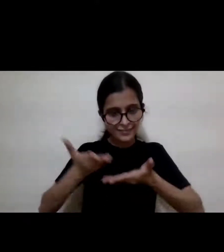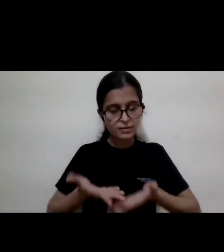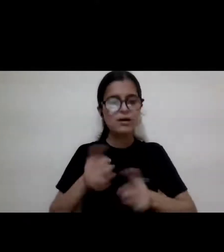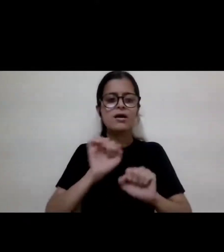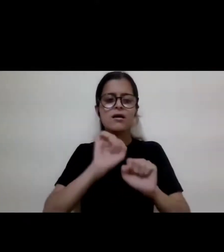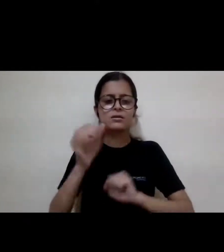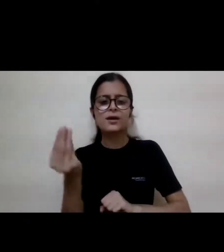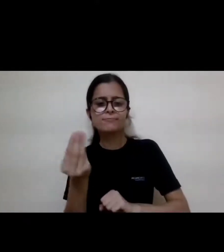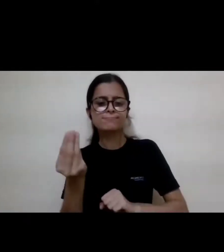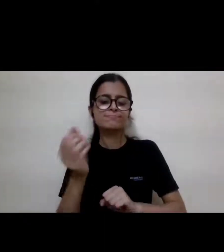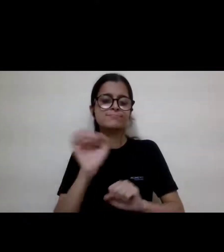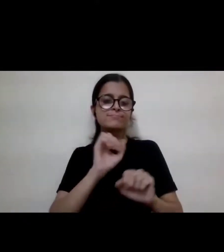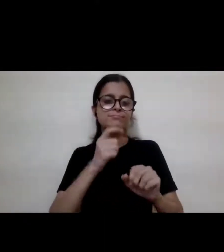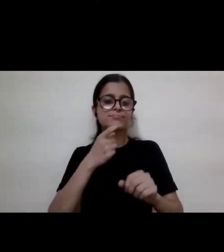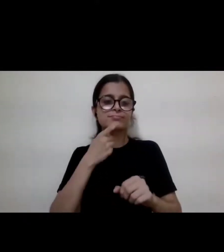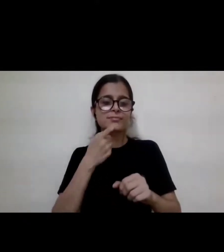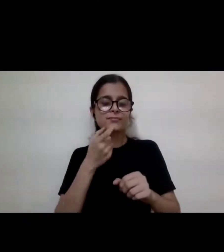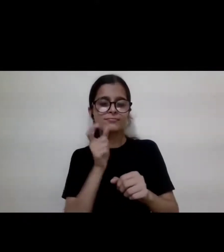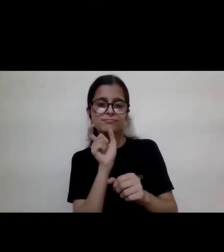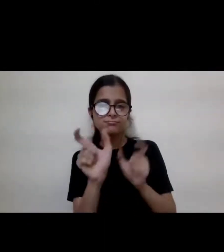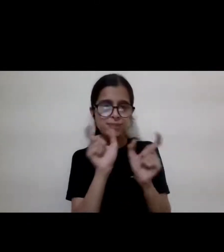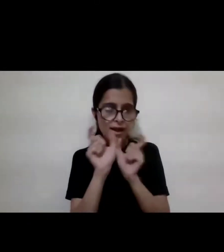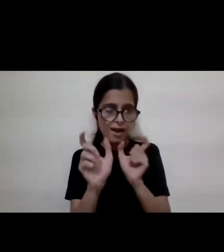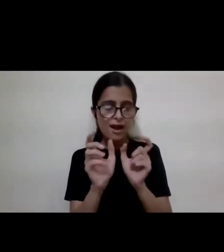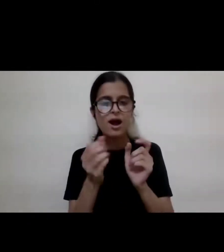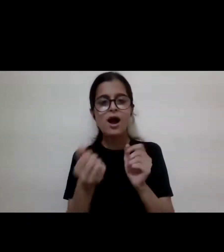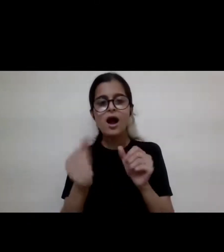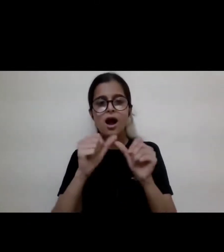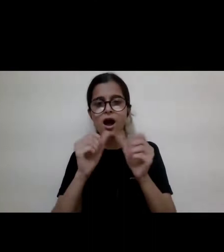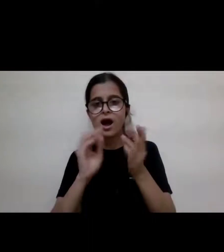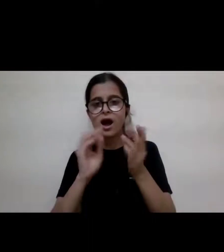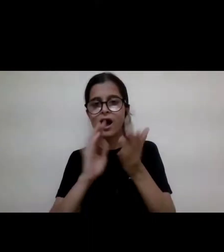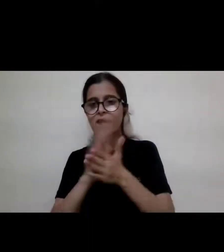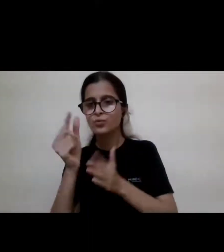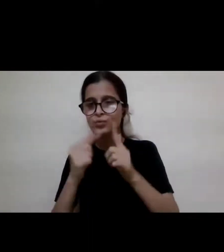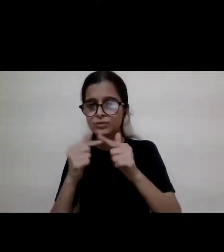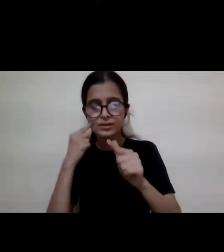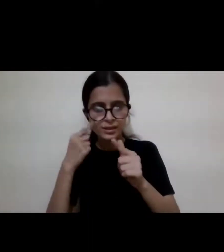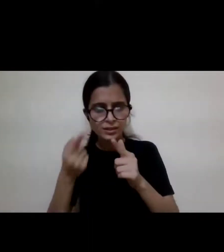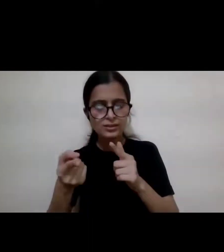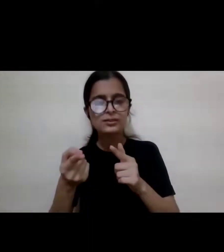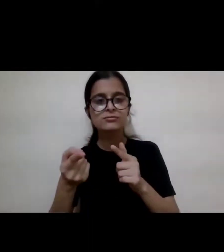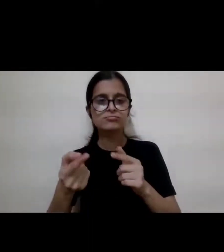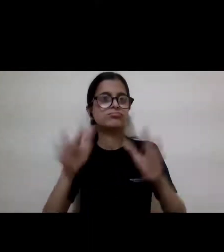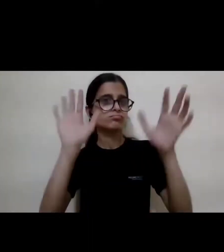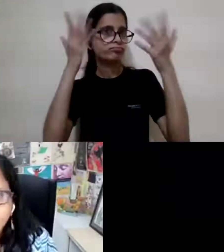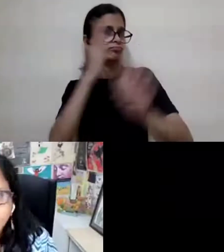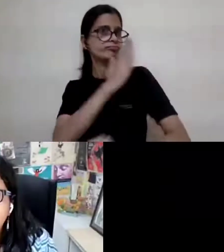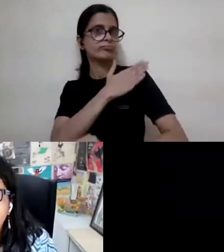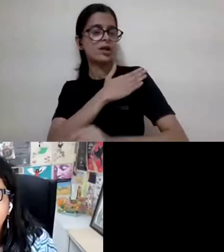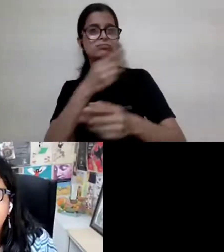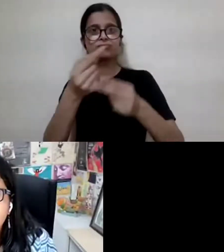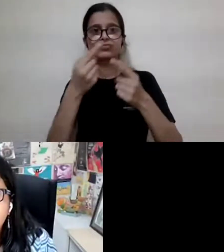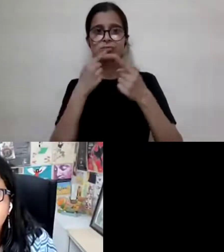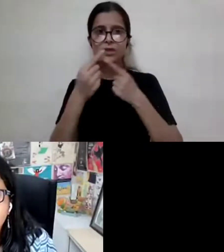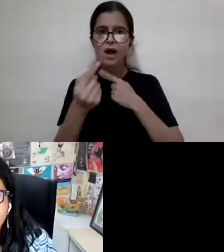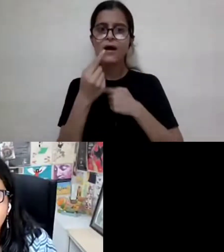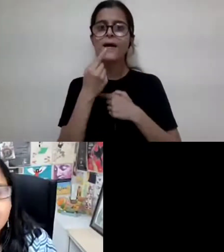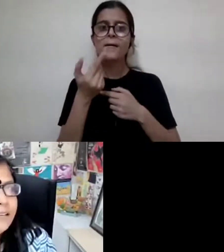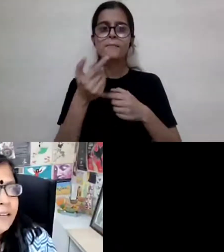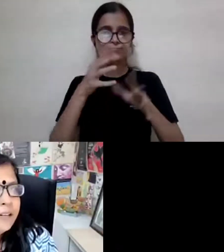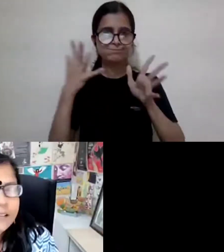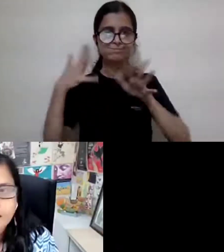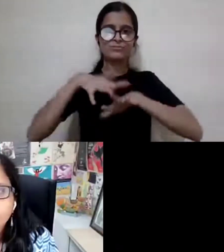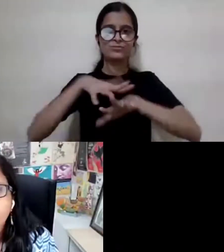a comment from Ahuti Dandukia, who is appreciating what you said about inclusive